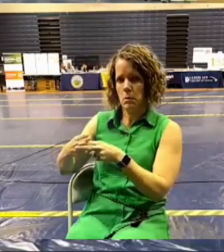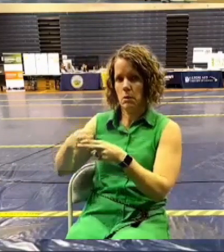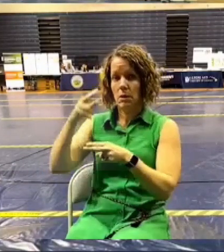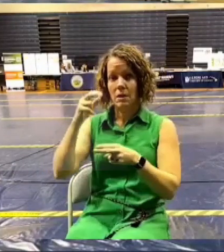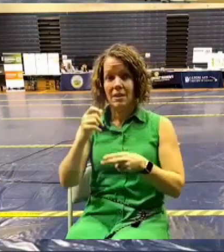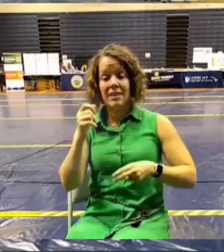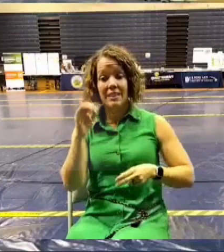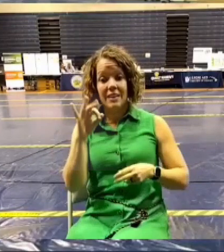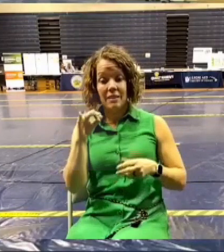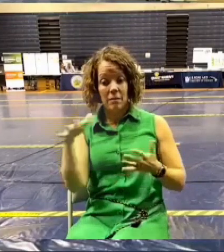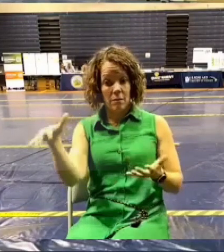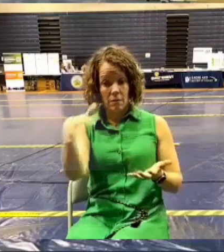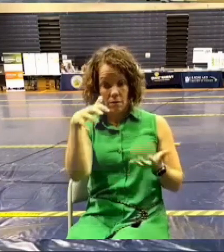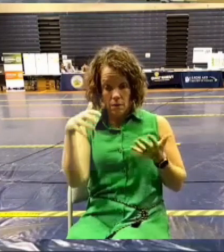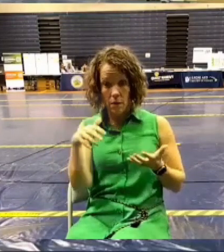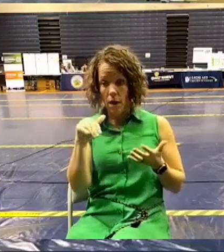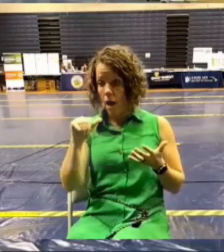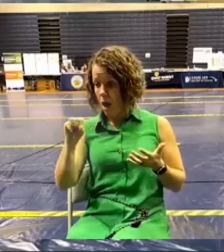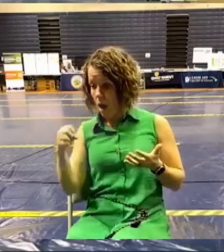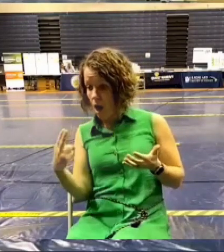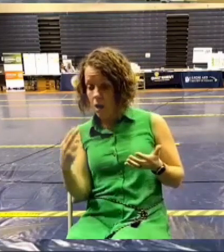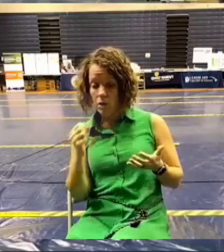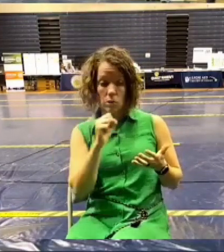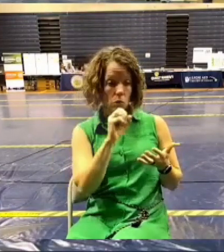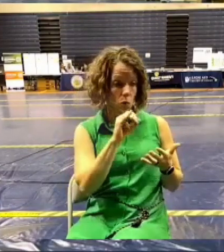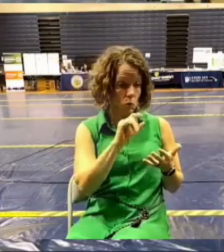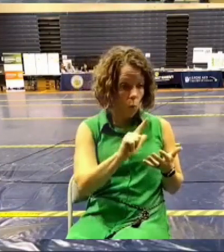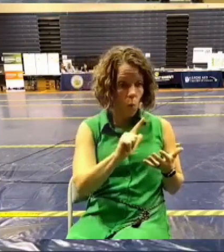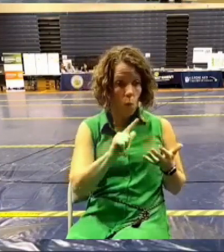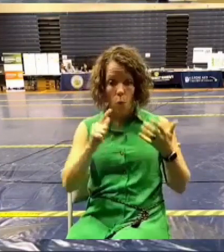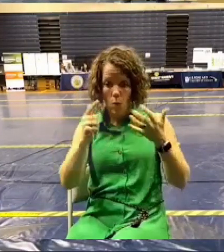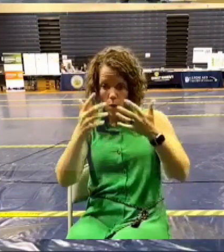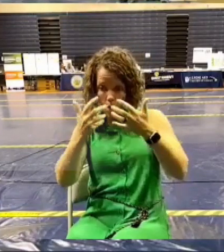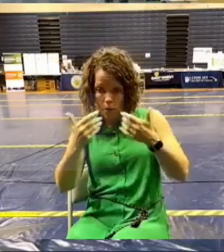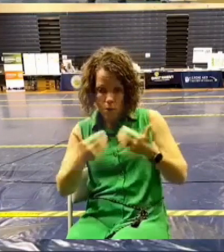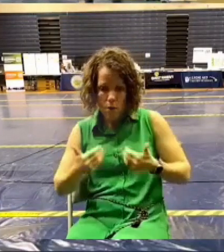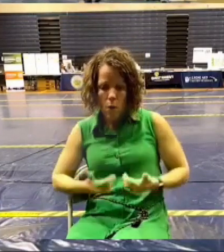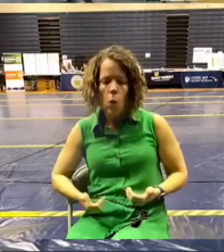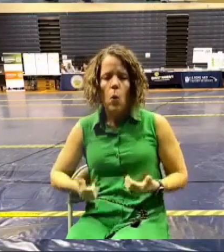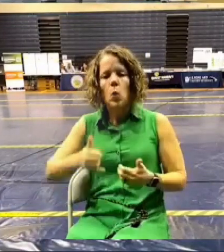time in order to try to separate the ash from the soil underneath it.